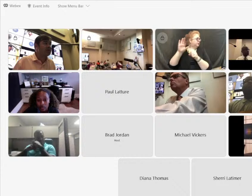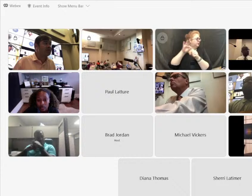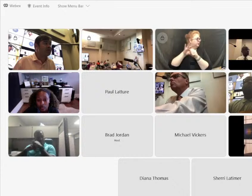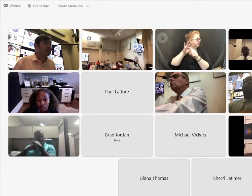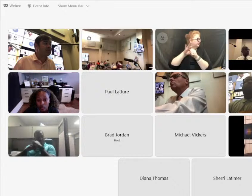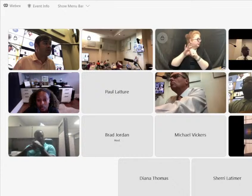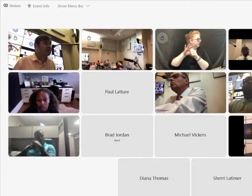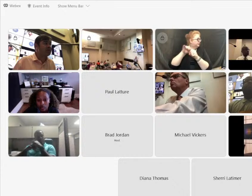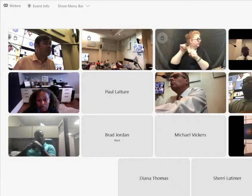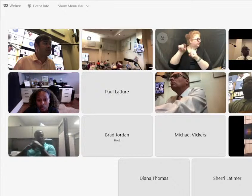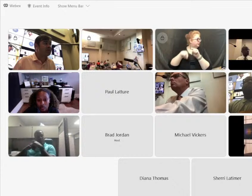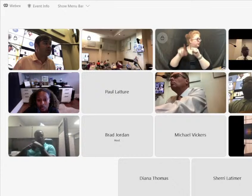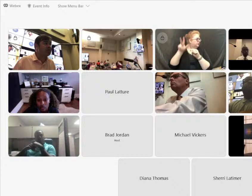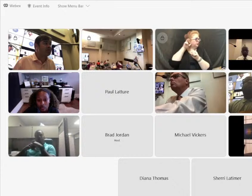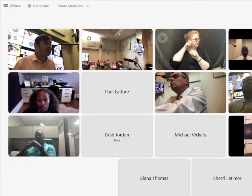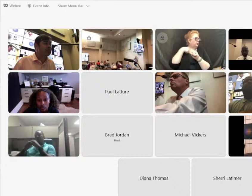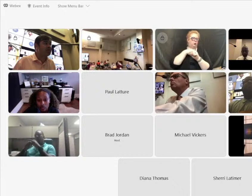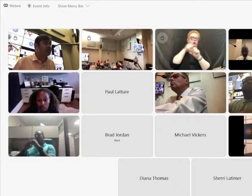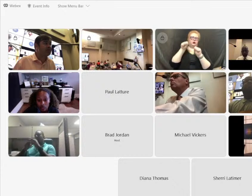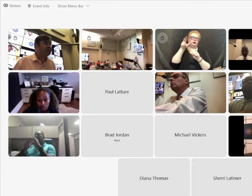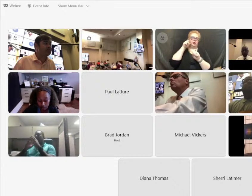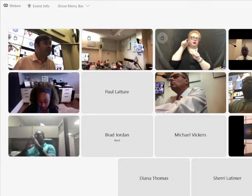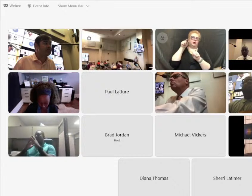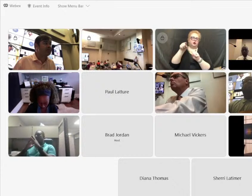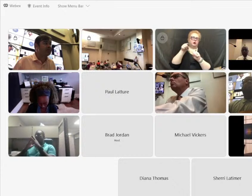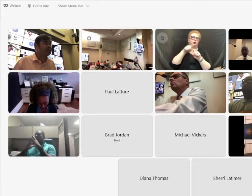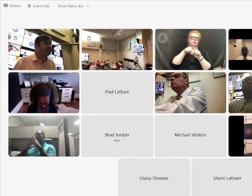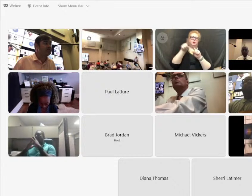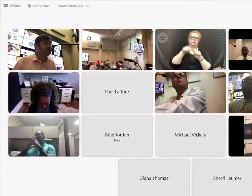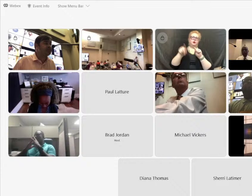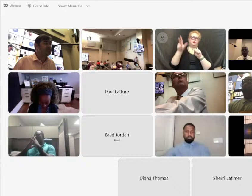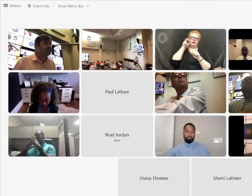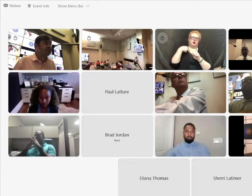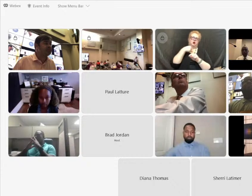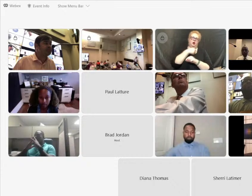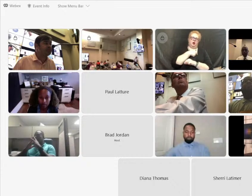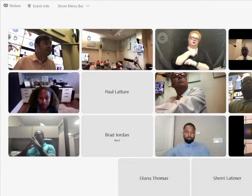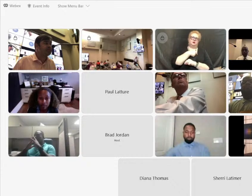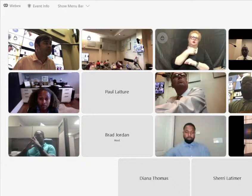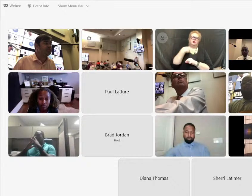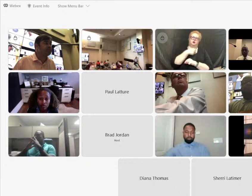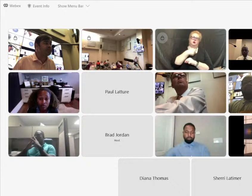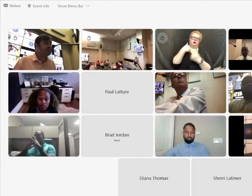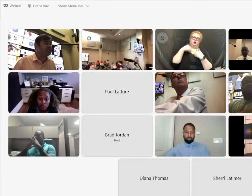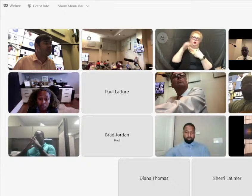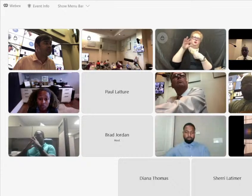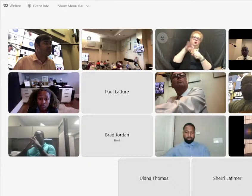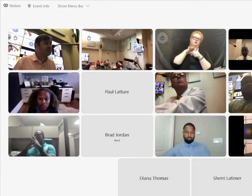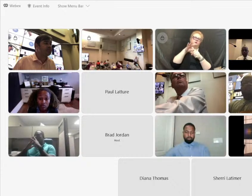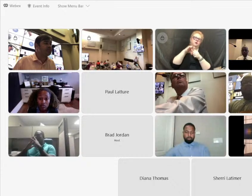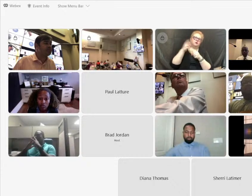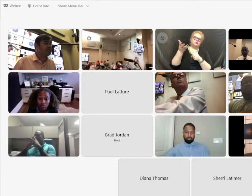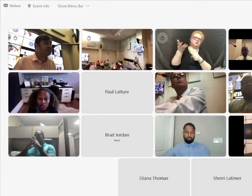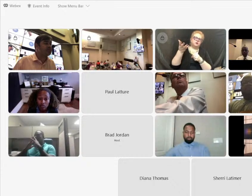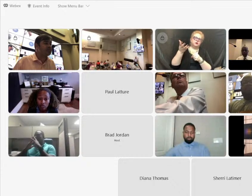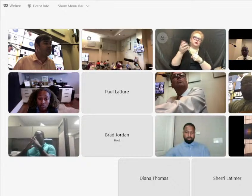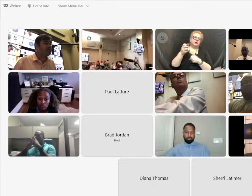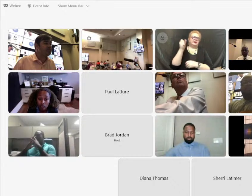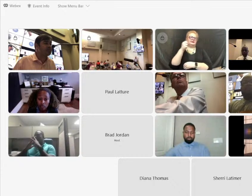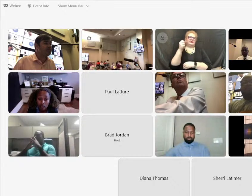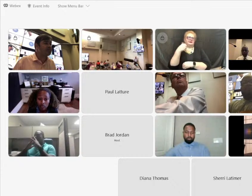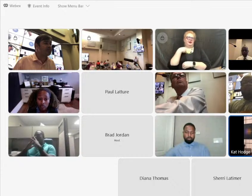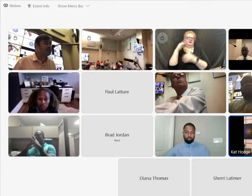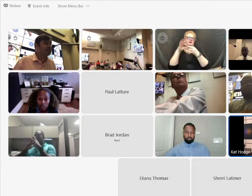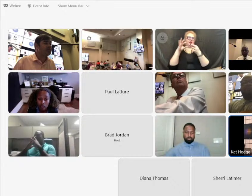hear. We heard you, Commissioner Hodge, but you could not hear us. May we have your vote? Okay, please? yeah. I'm having connection issues. Can you